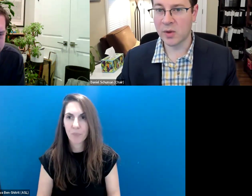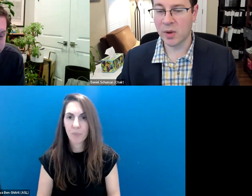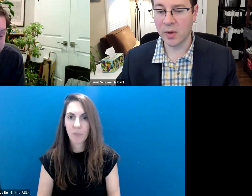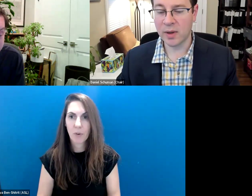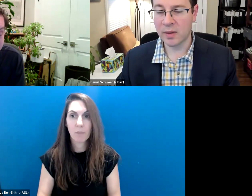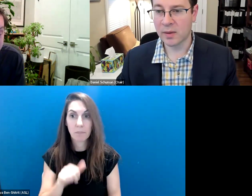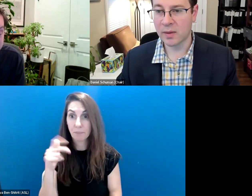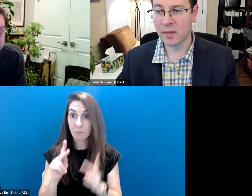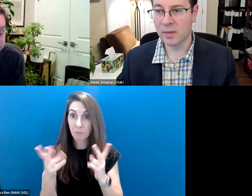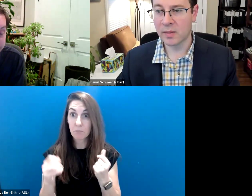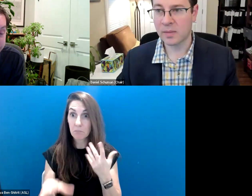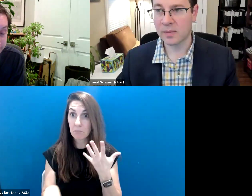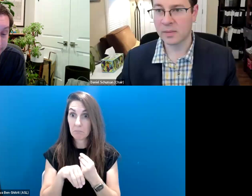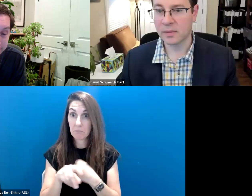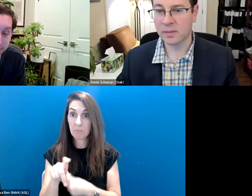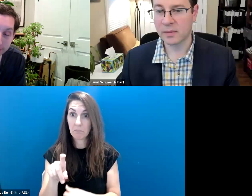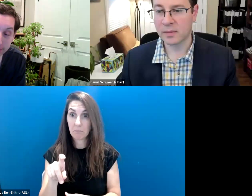Do other folks want to weigh in?